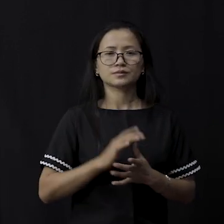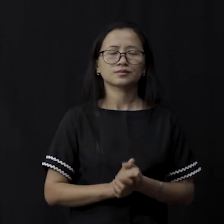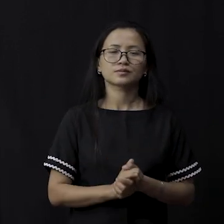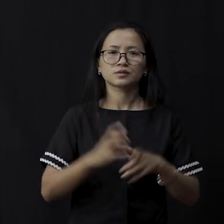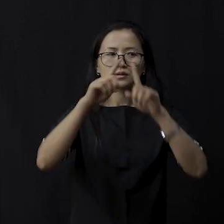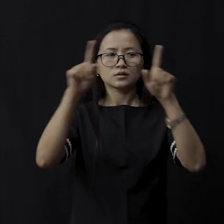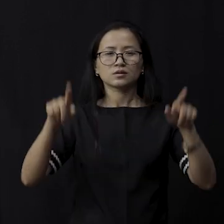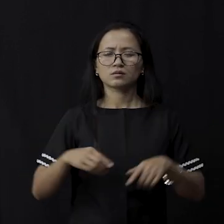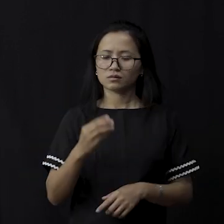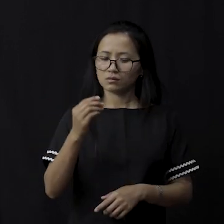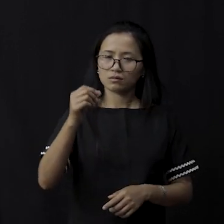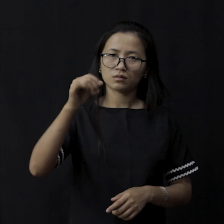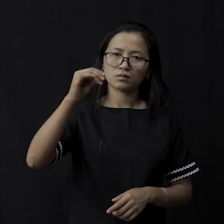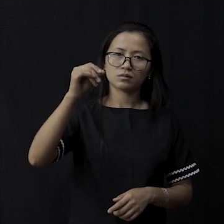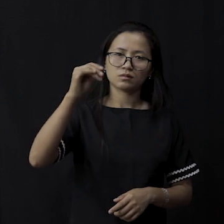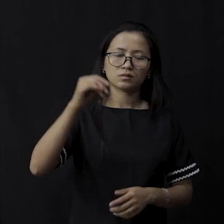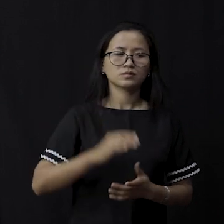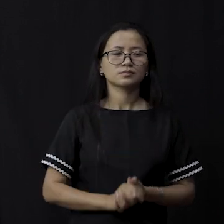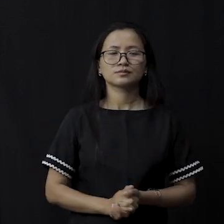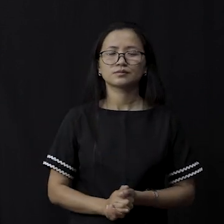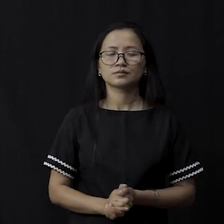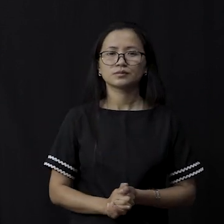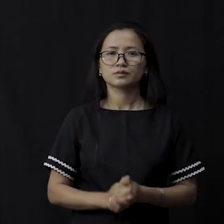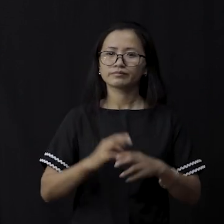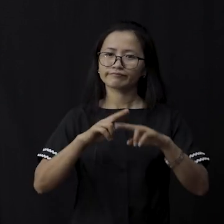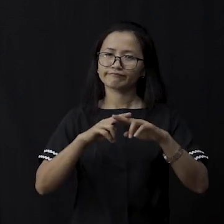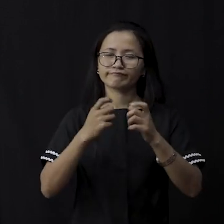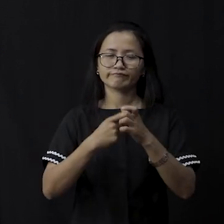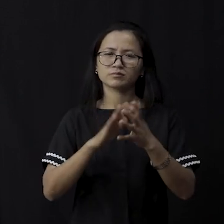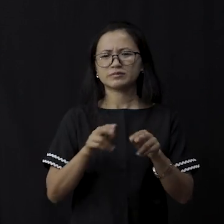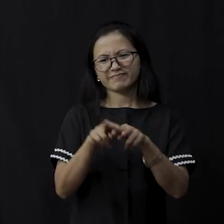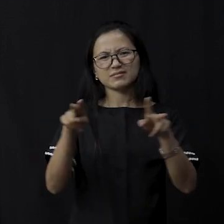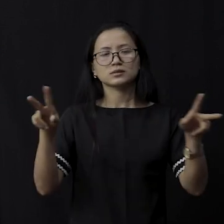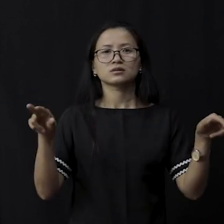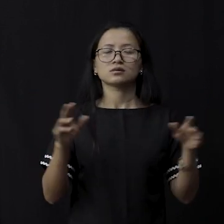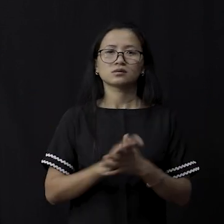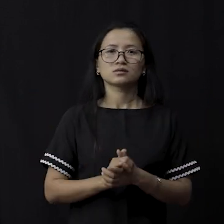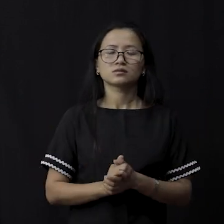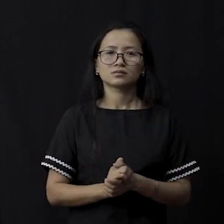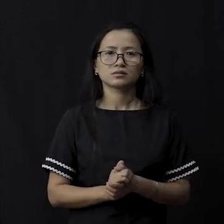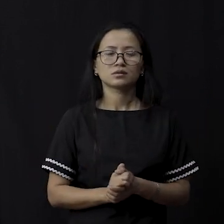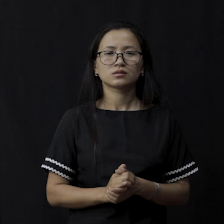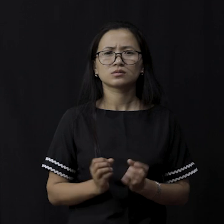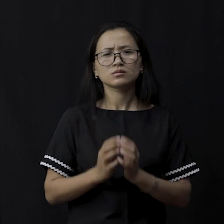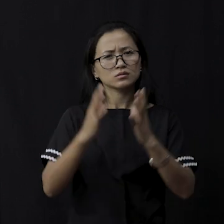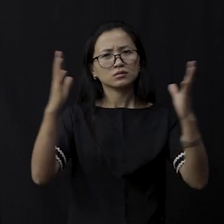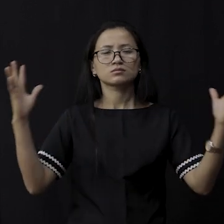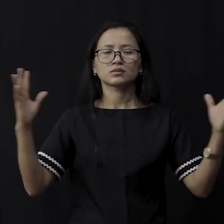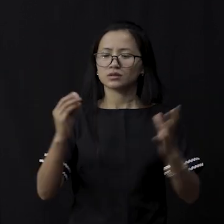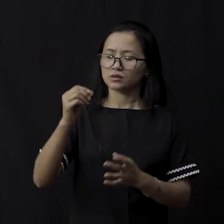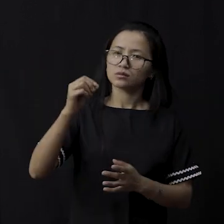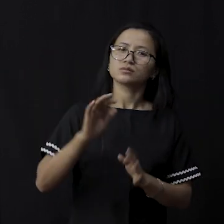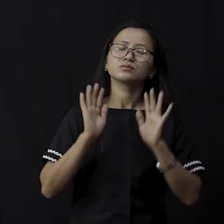can see oils, whether it is mustard oil, refined oil, olive oil, coconut oil. So many oils are